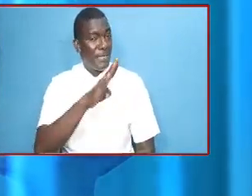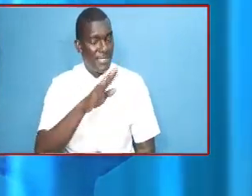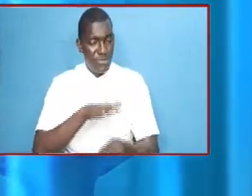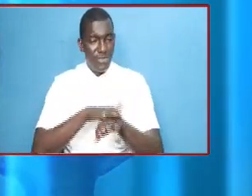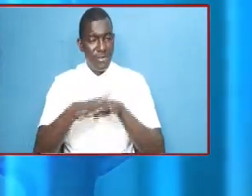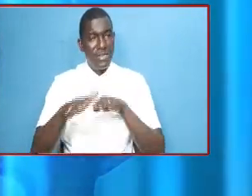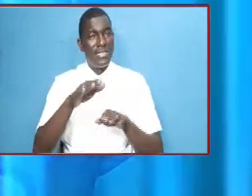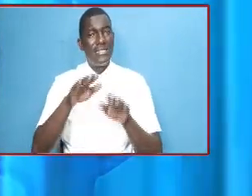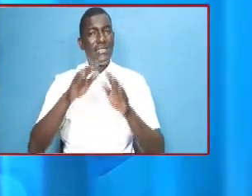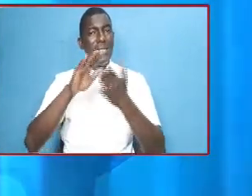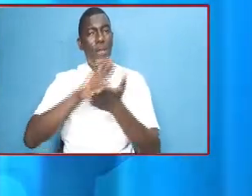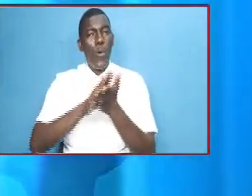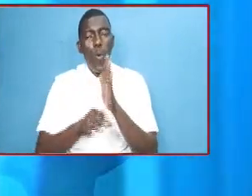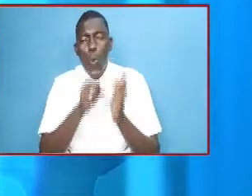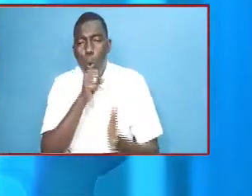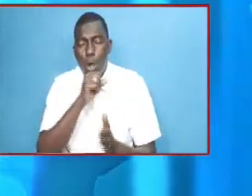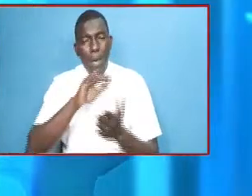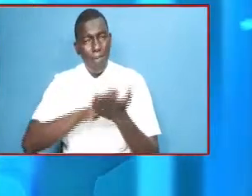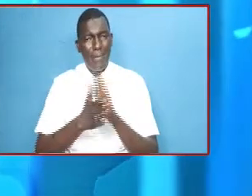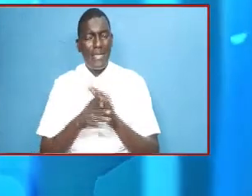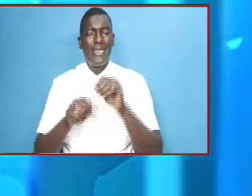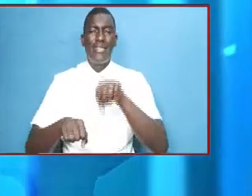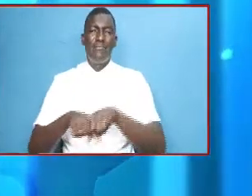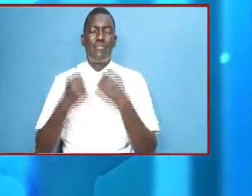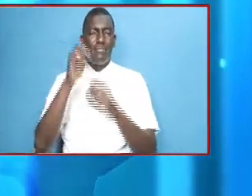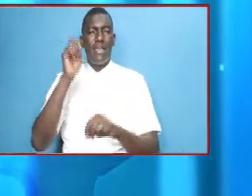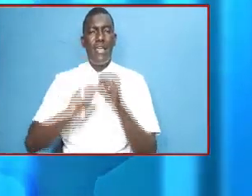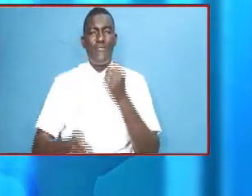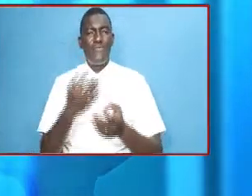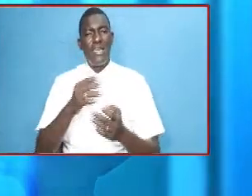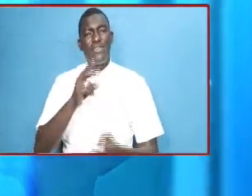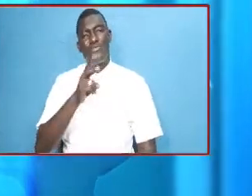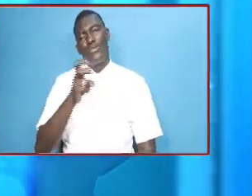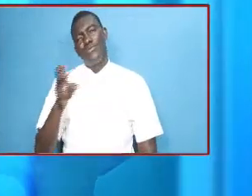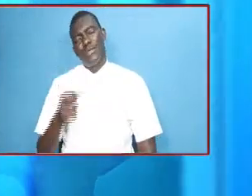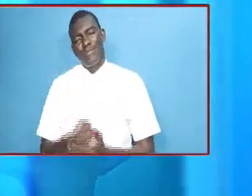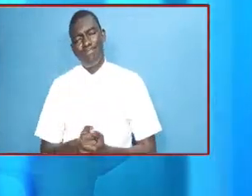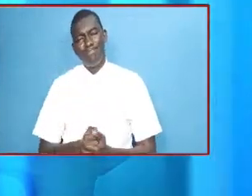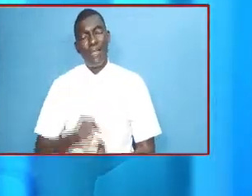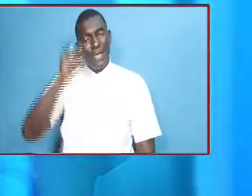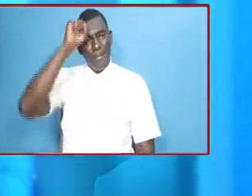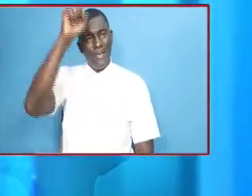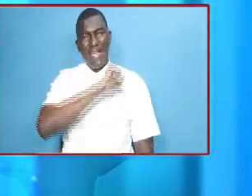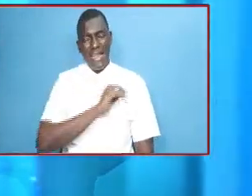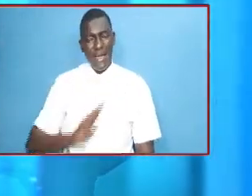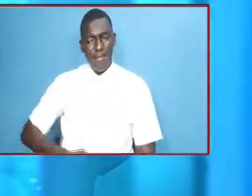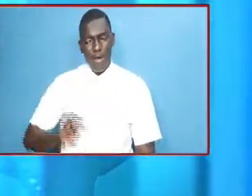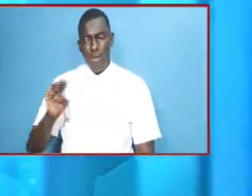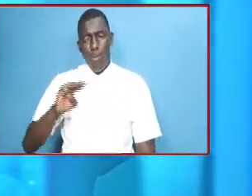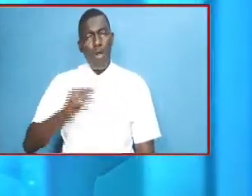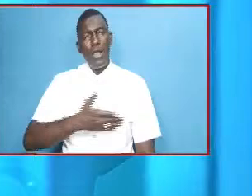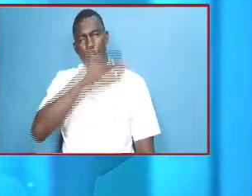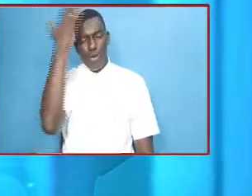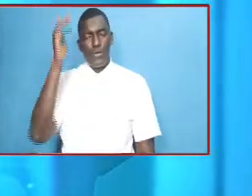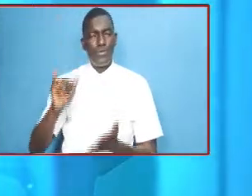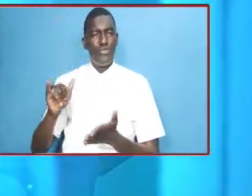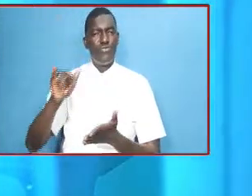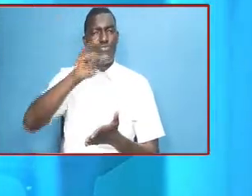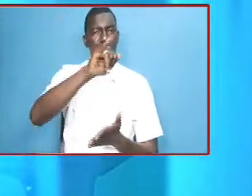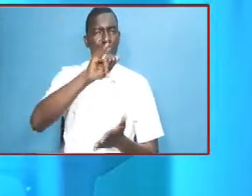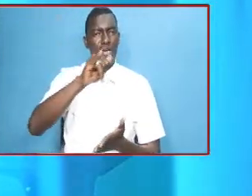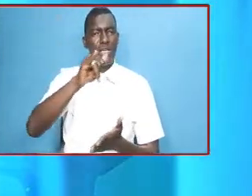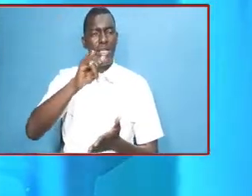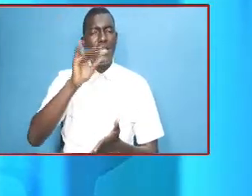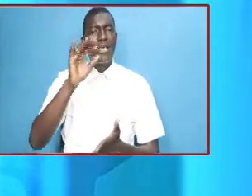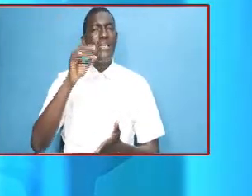the structure destroyed by fire in 2020. President Adama Barrow on Monday morning departed Banjul for a two-day walking